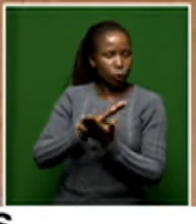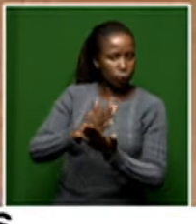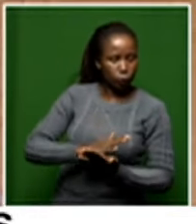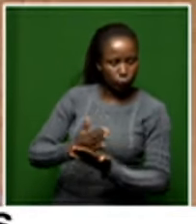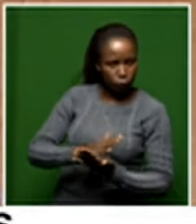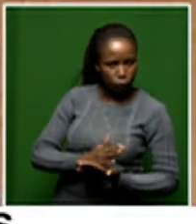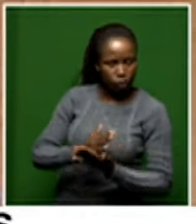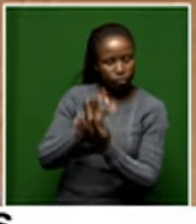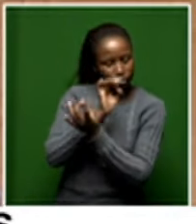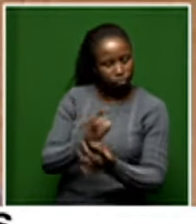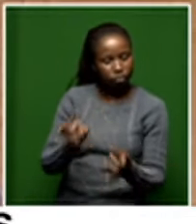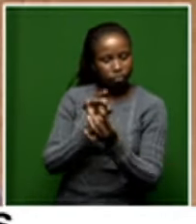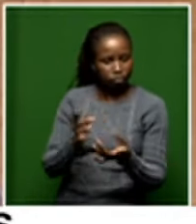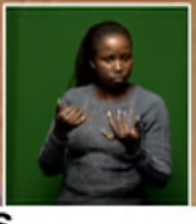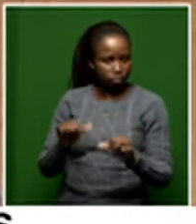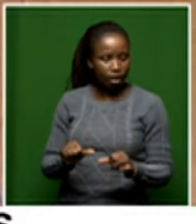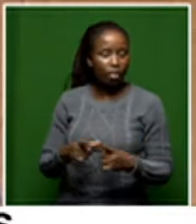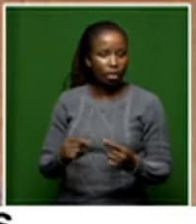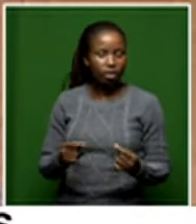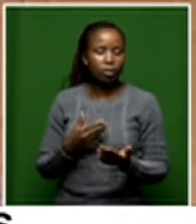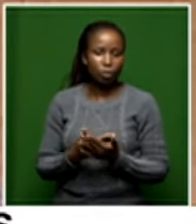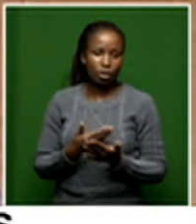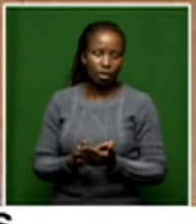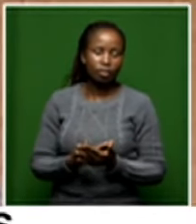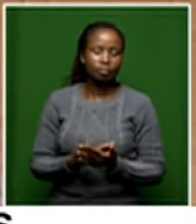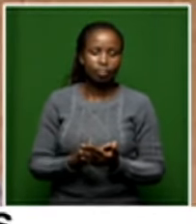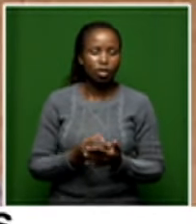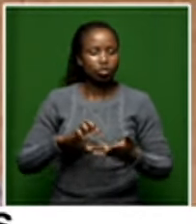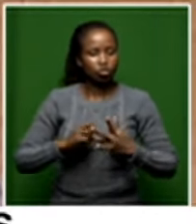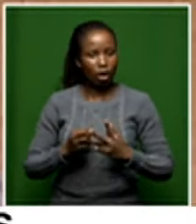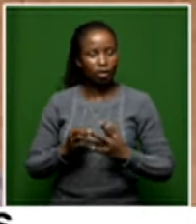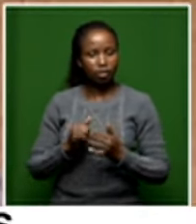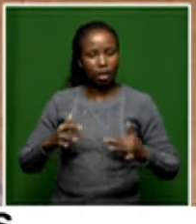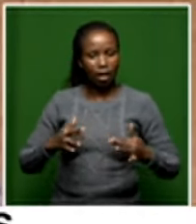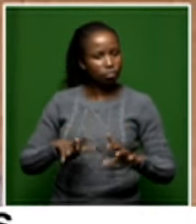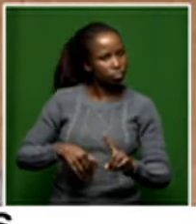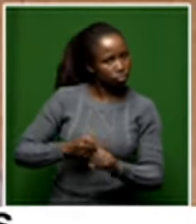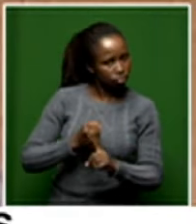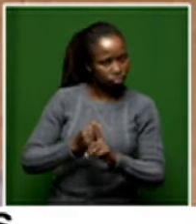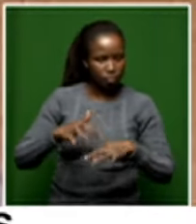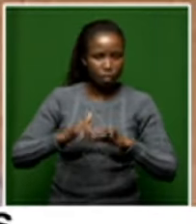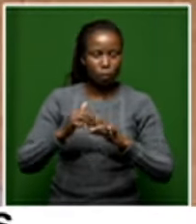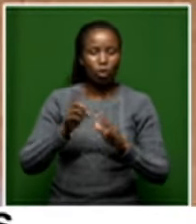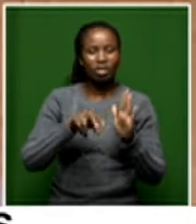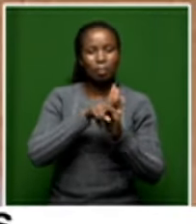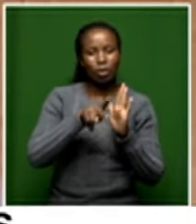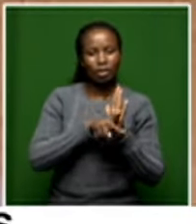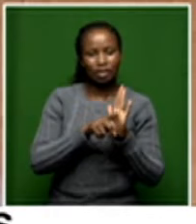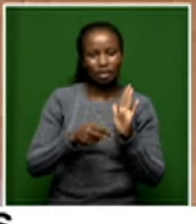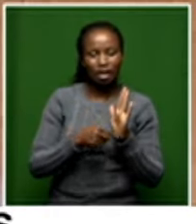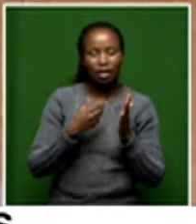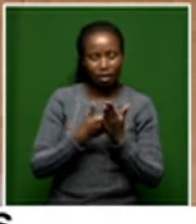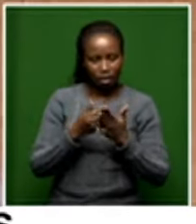being artists and music creators, we're then able to start to try and lobby around policy that will then create an environment